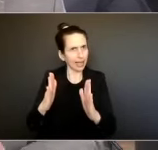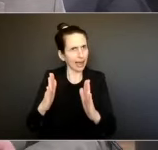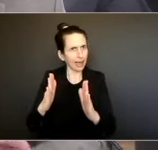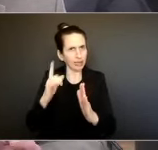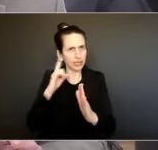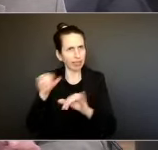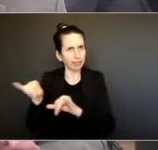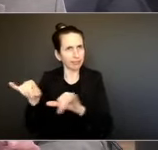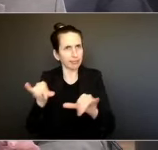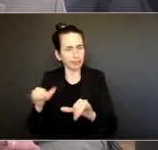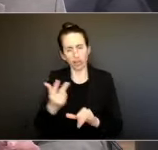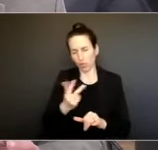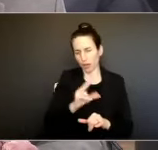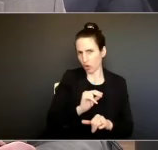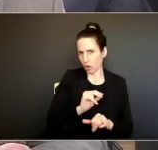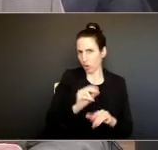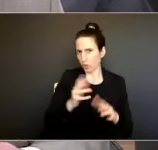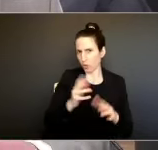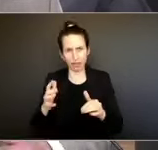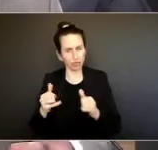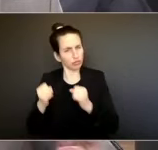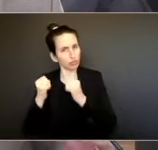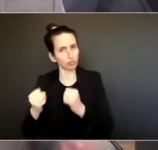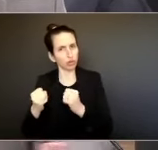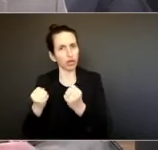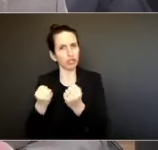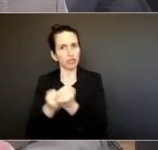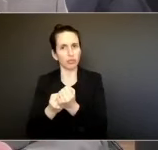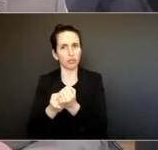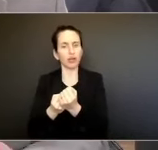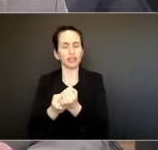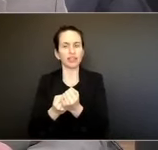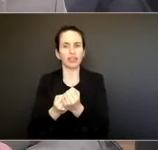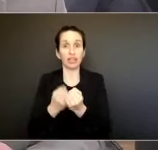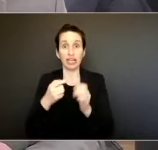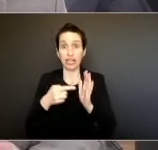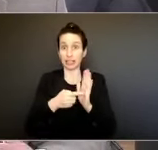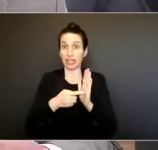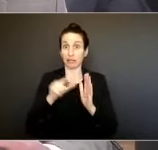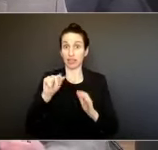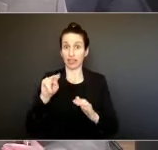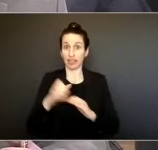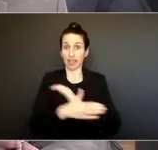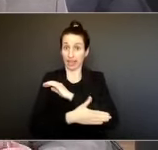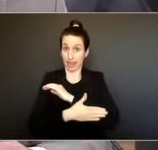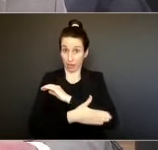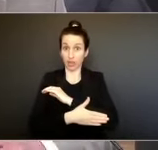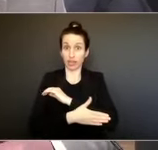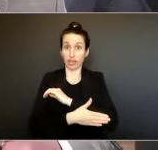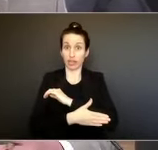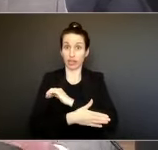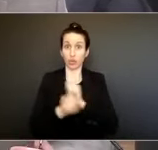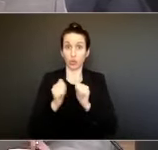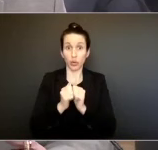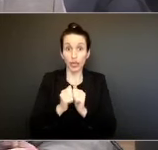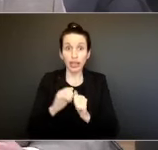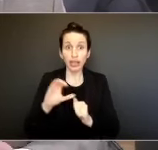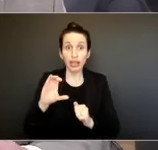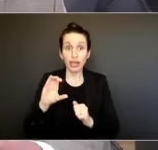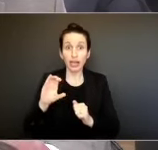but very, very strong support. An example is in Lane County, where I come from with Cahoots and